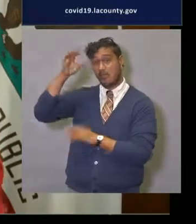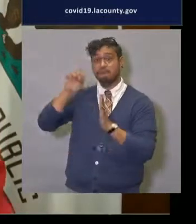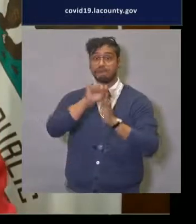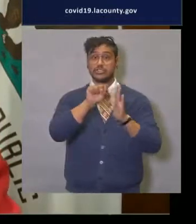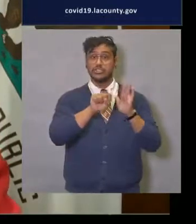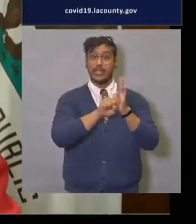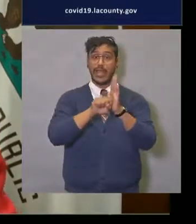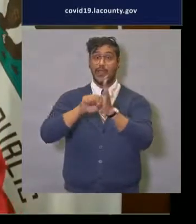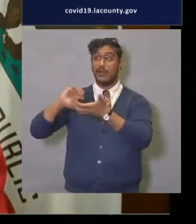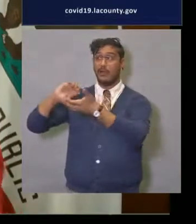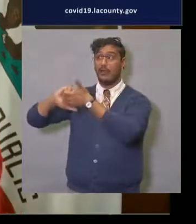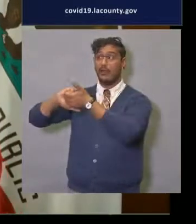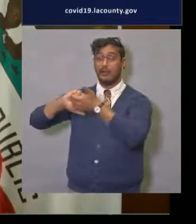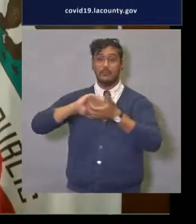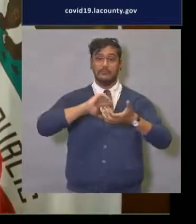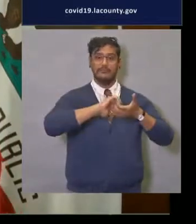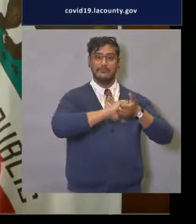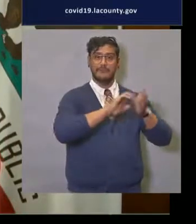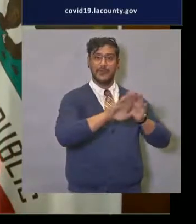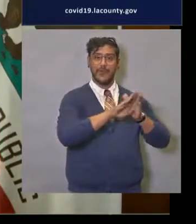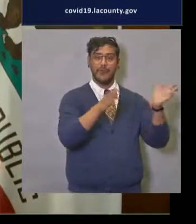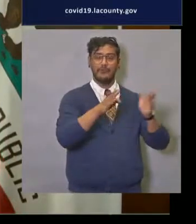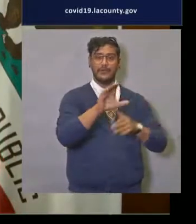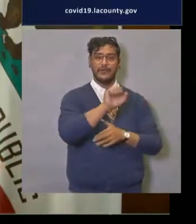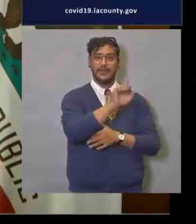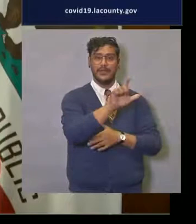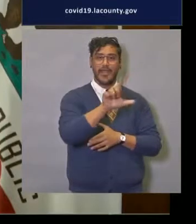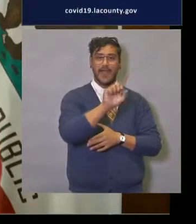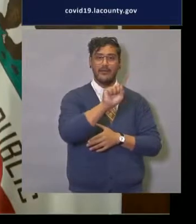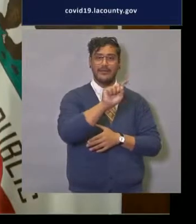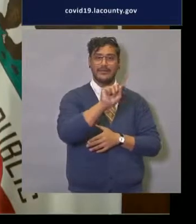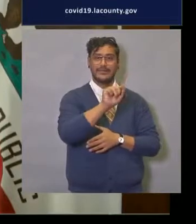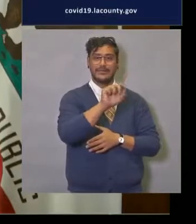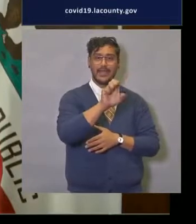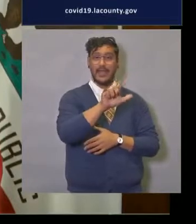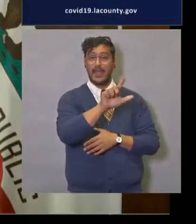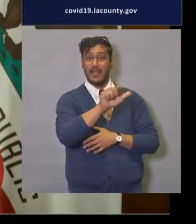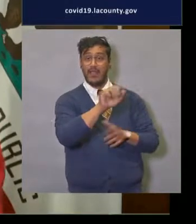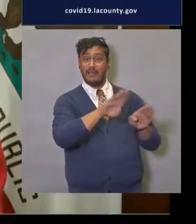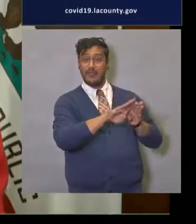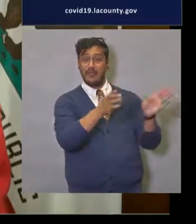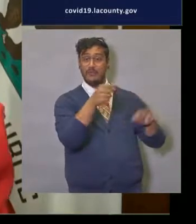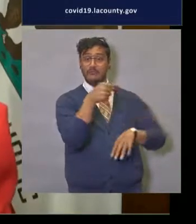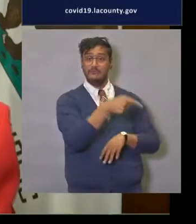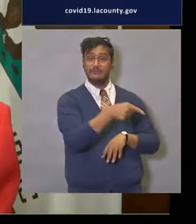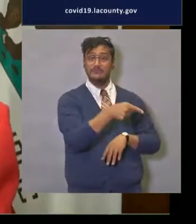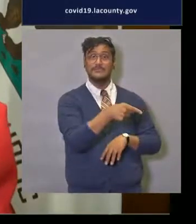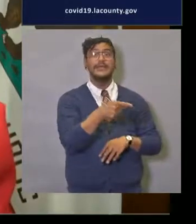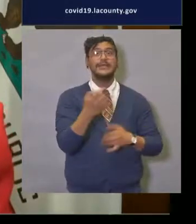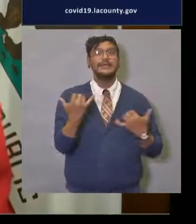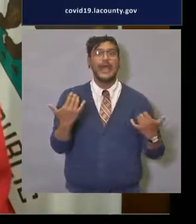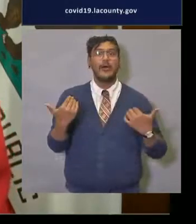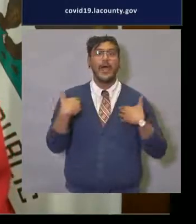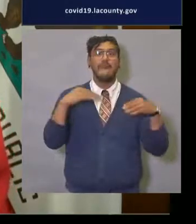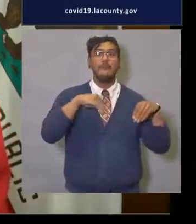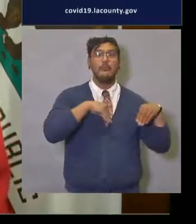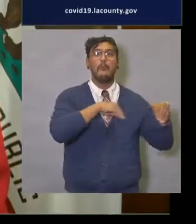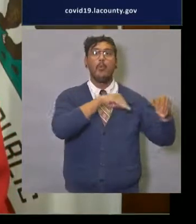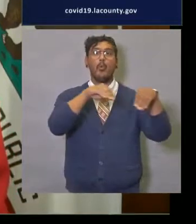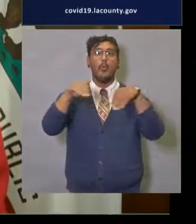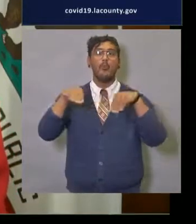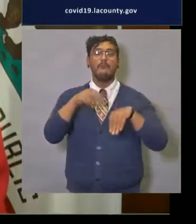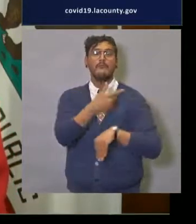State Los Angeles, pharmacies are beginning also to provide vaccines, and the creation of mobile vaccine units to